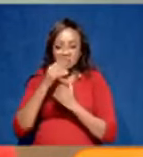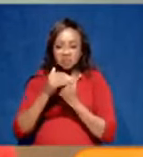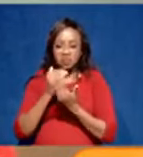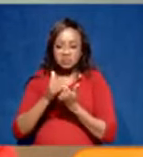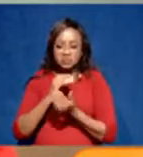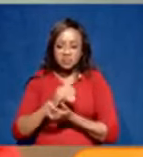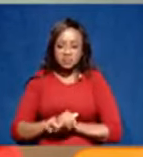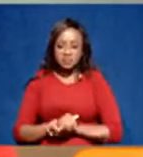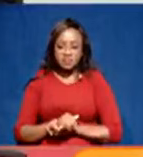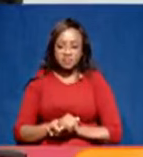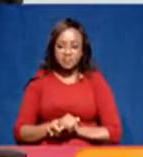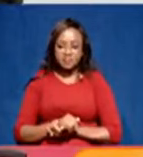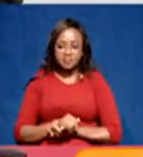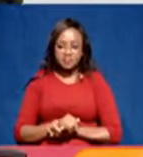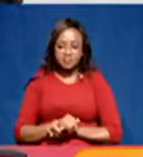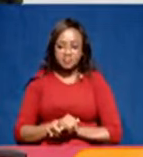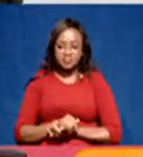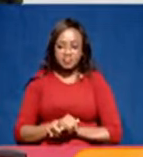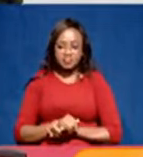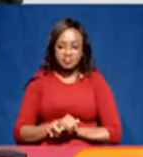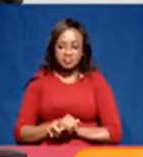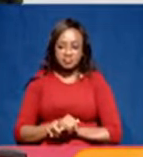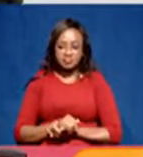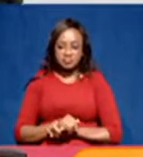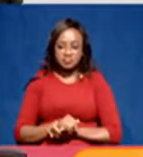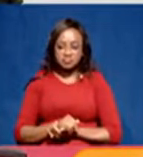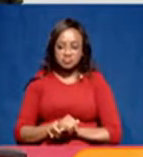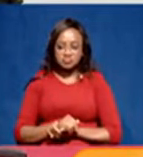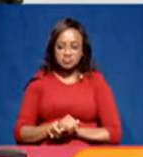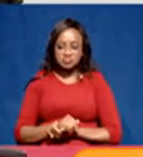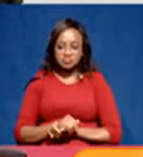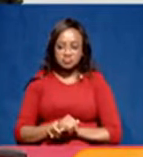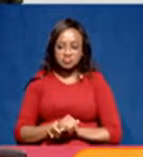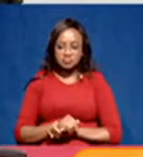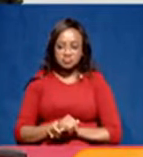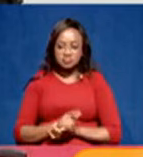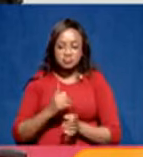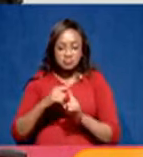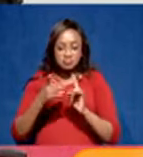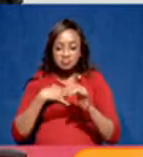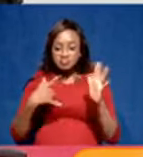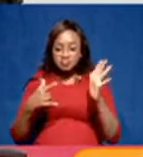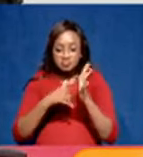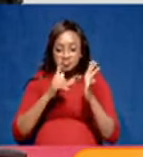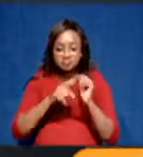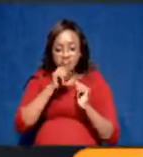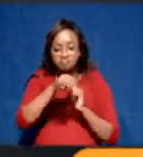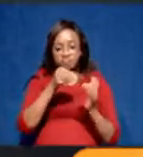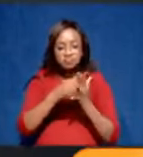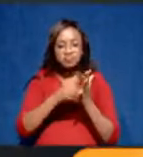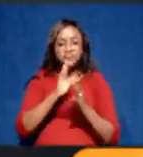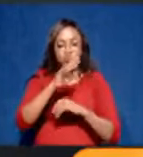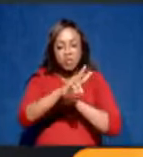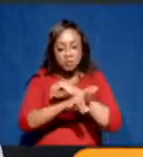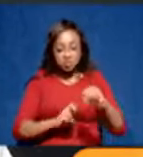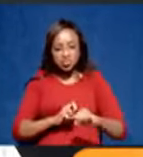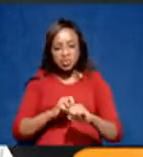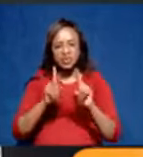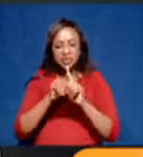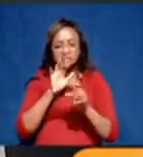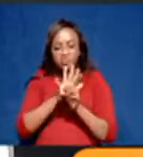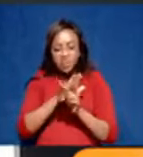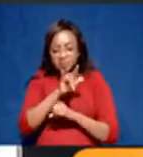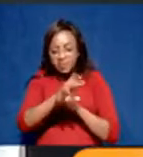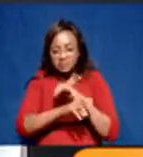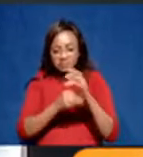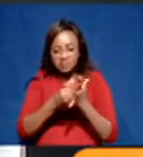The big anticipation here is this money will be stolen. And it will not be accounted. Much of it will not be accounted. The other